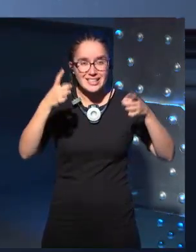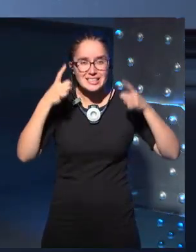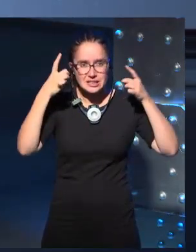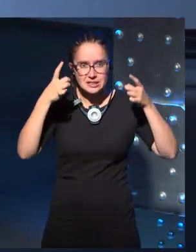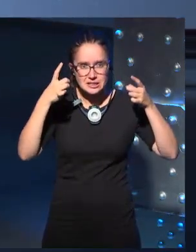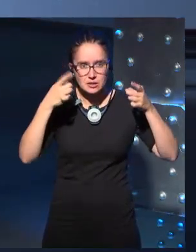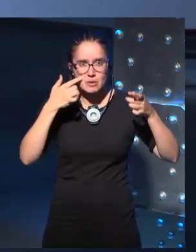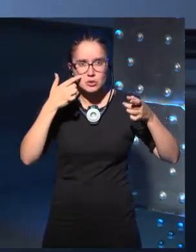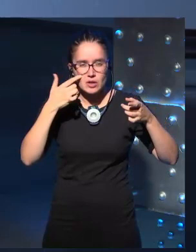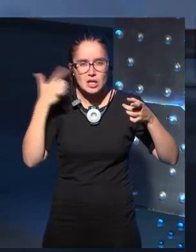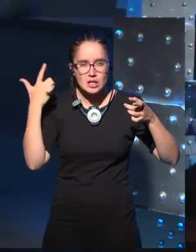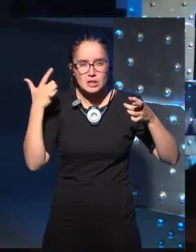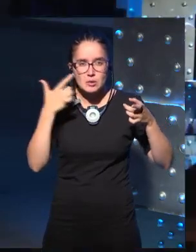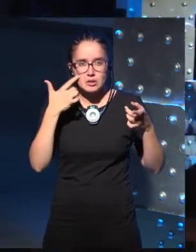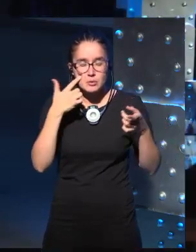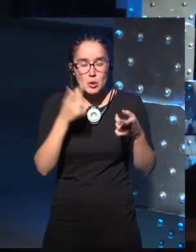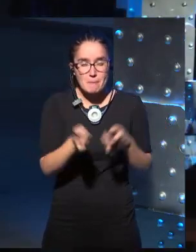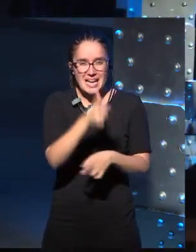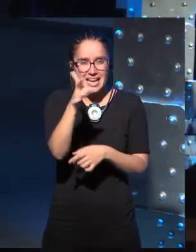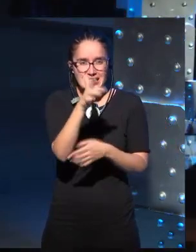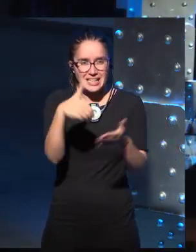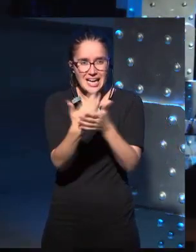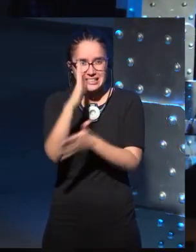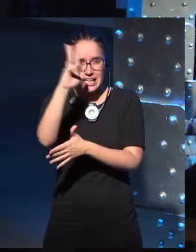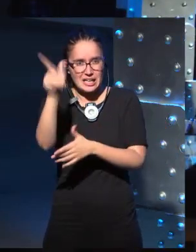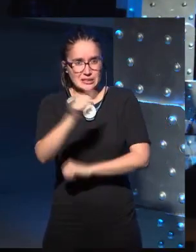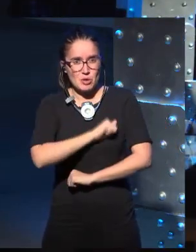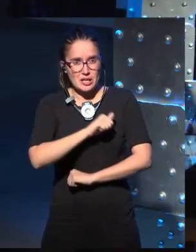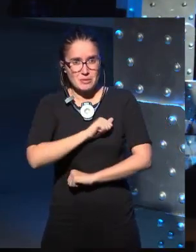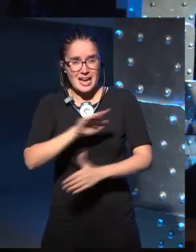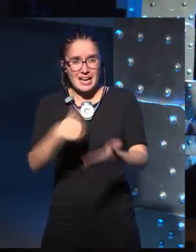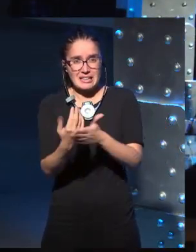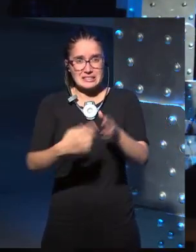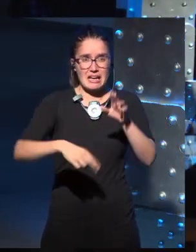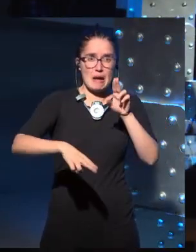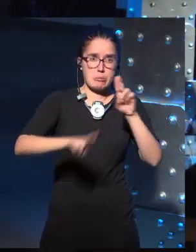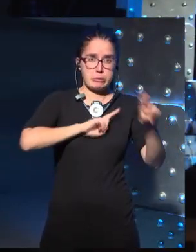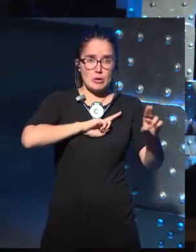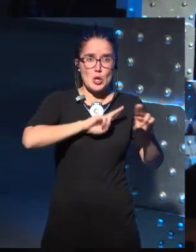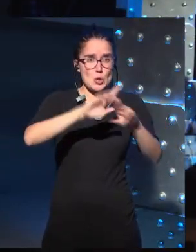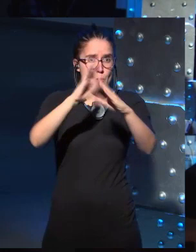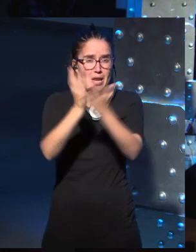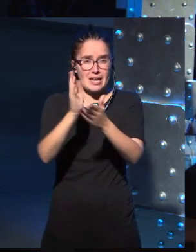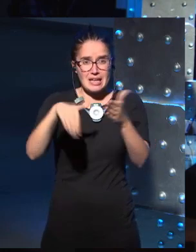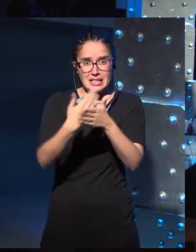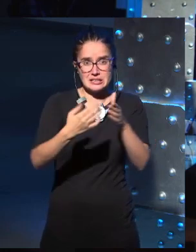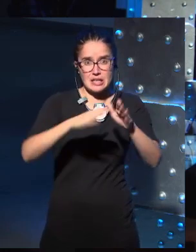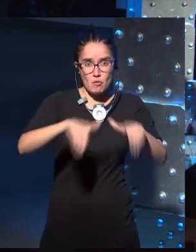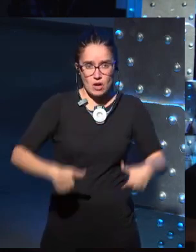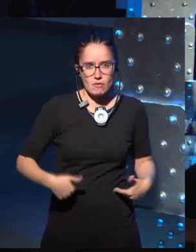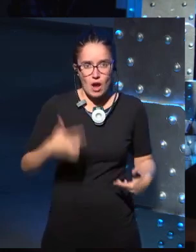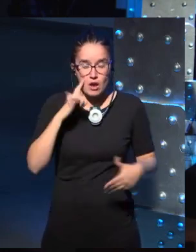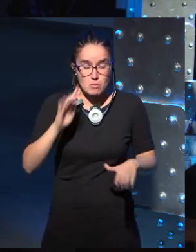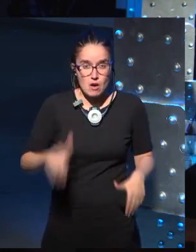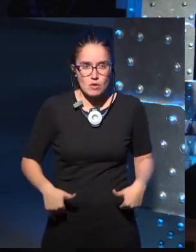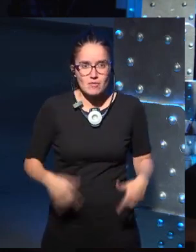I send it towards that galaxy and wait for it to bounce on some planet or something and come back. Well, for it to come back I would need